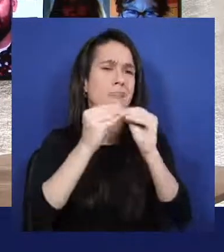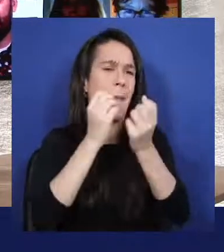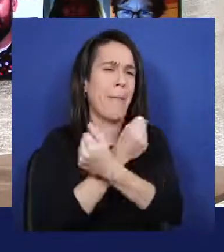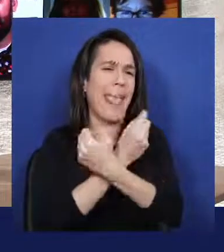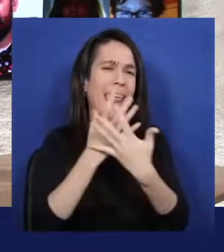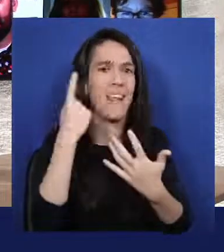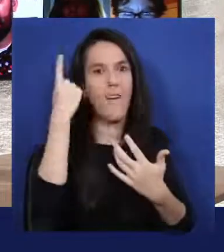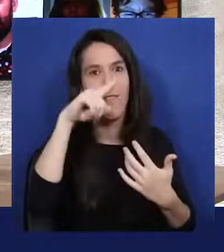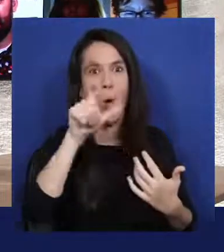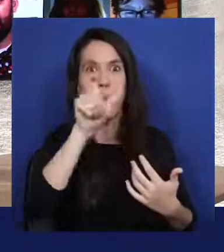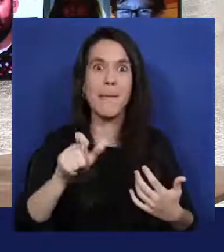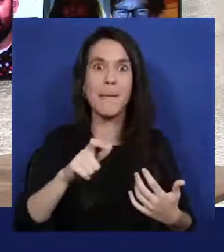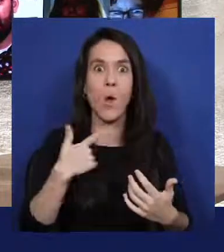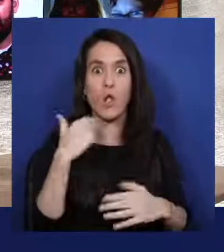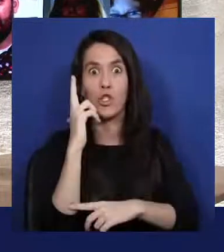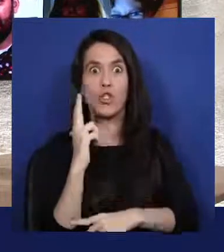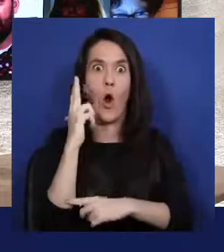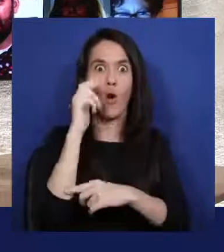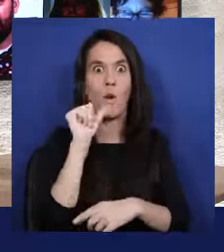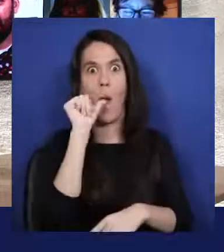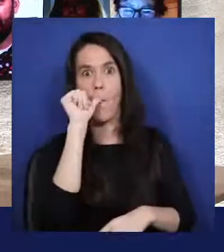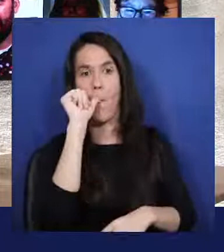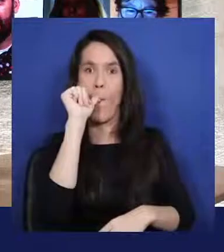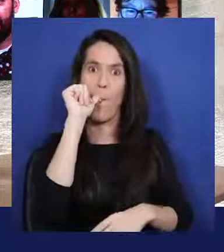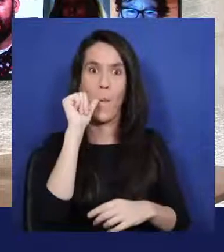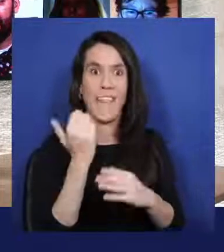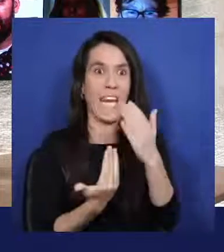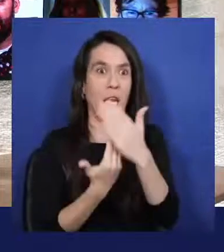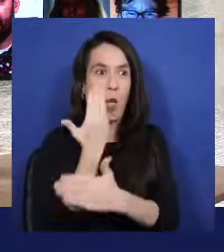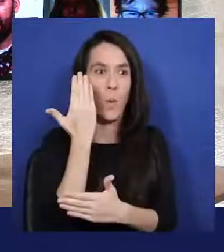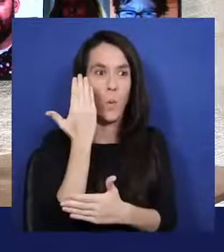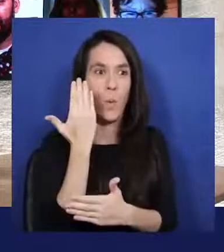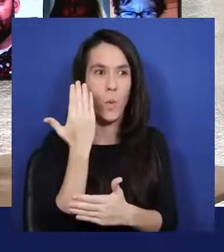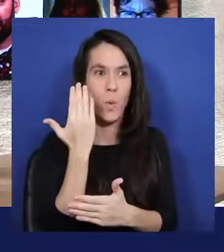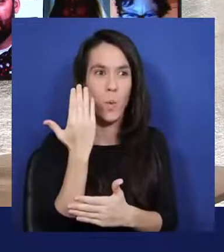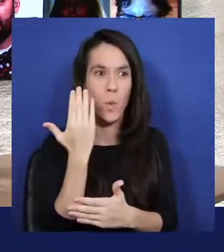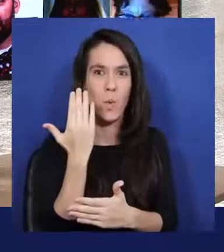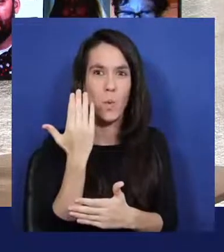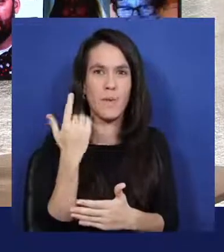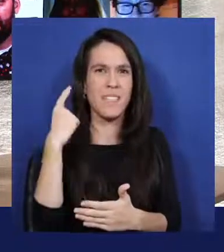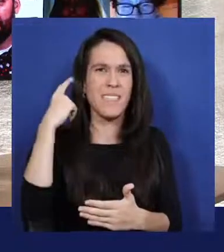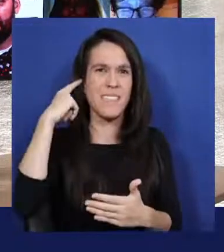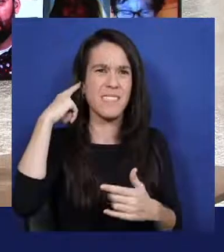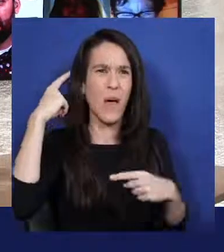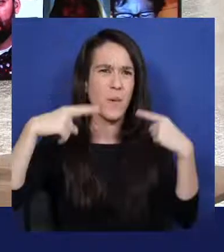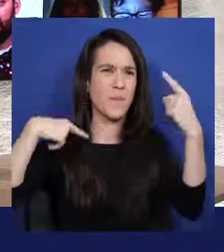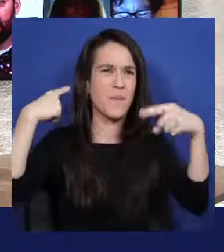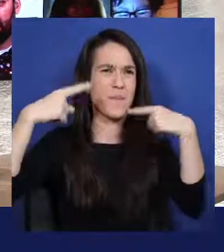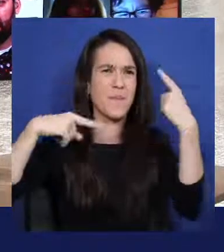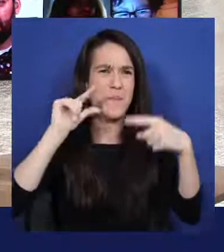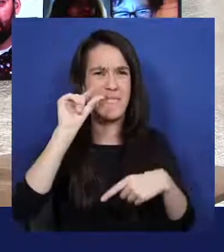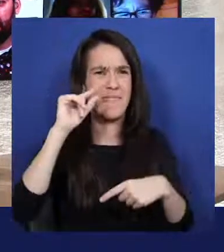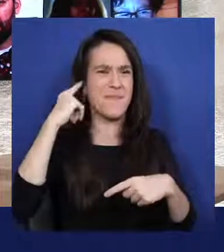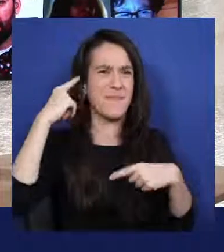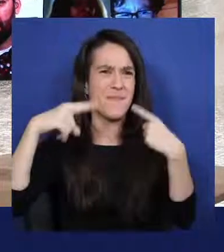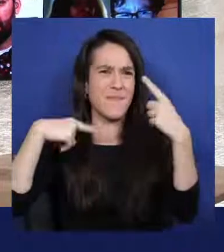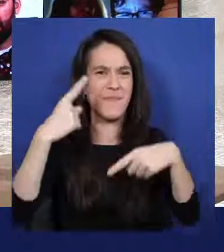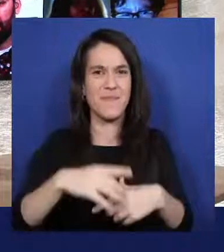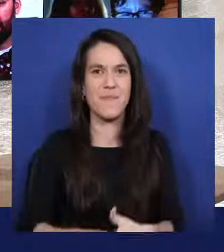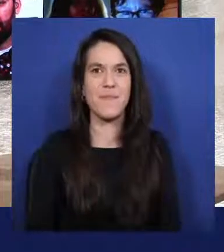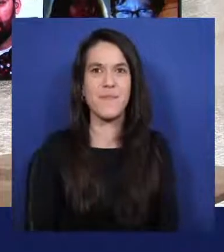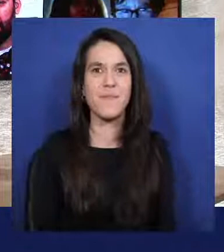without involved with learning any machine learning through cognitive mathematical services and then background onto or custom models? whatever you would need.